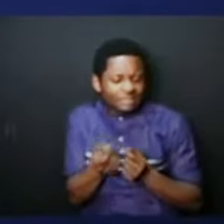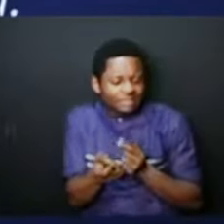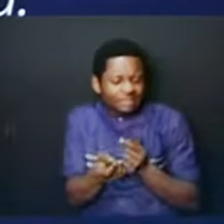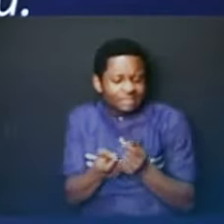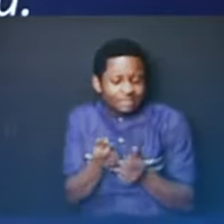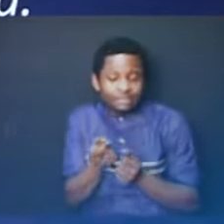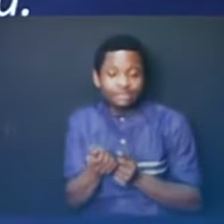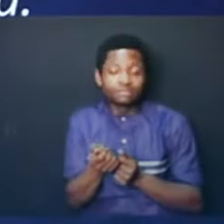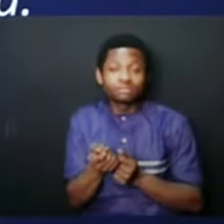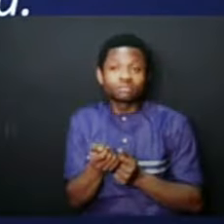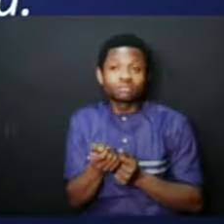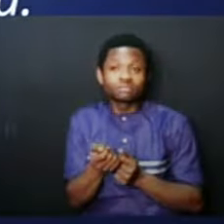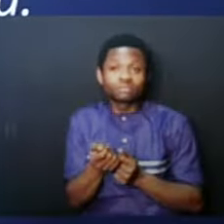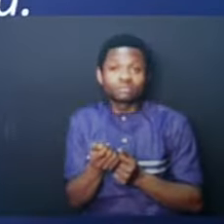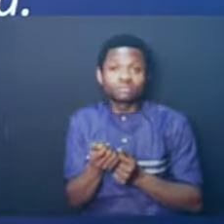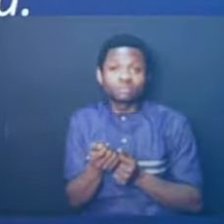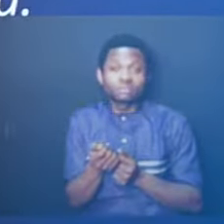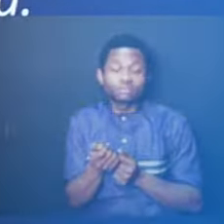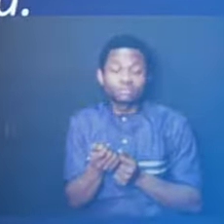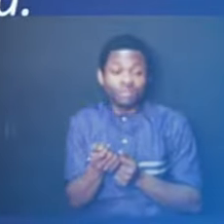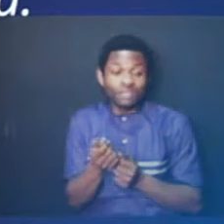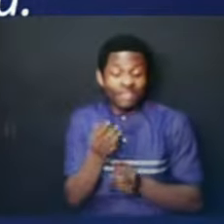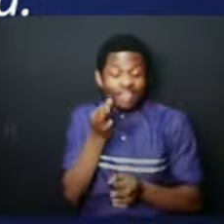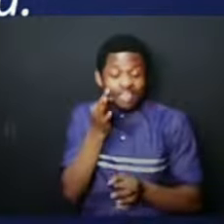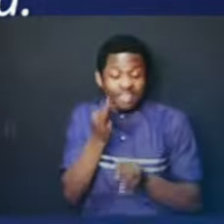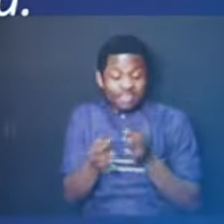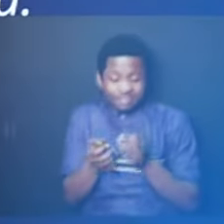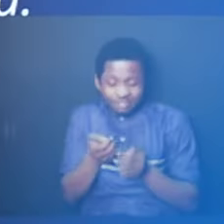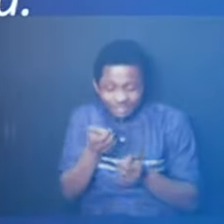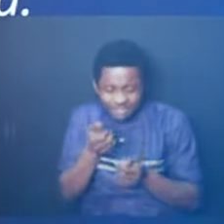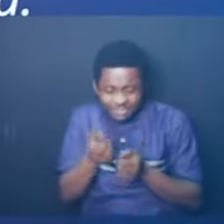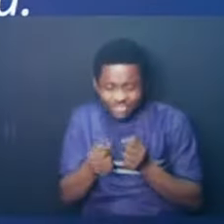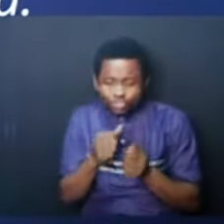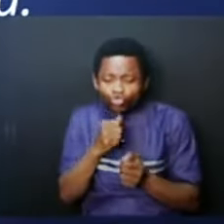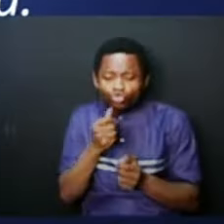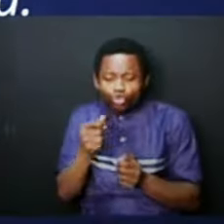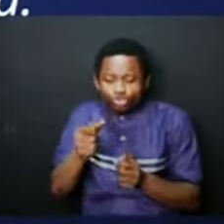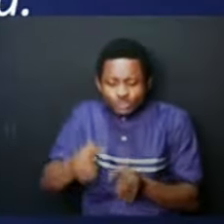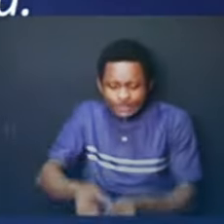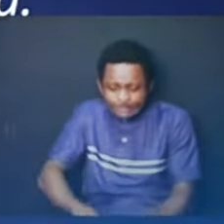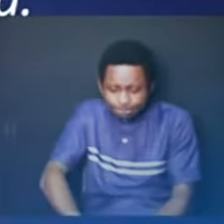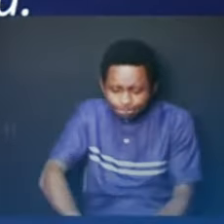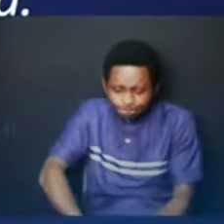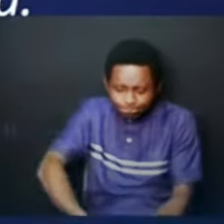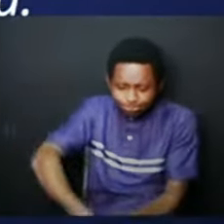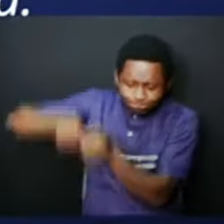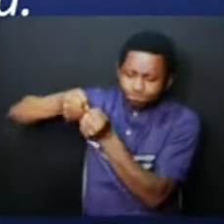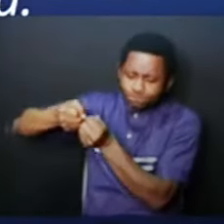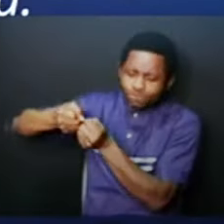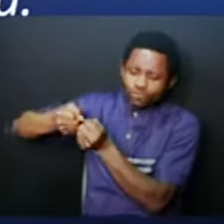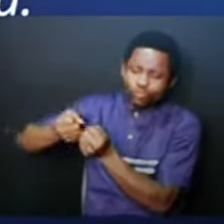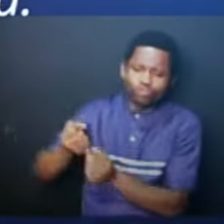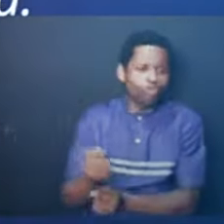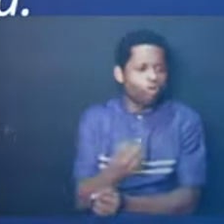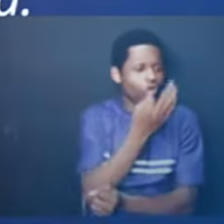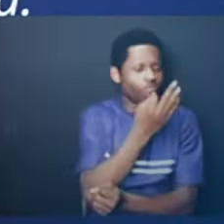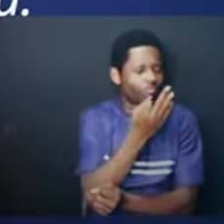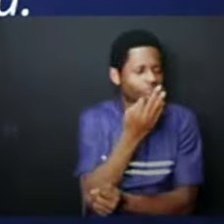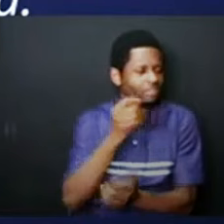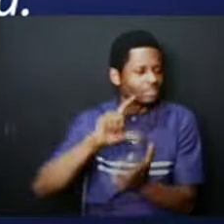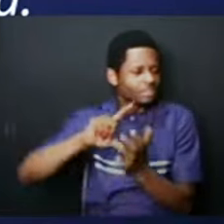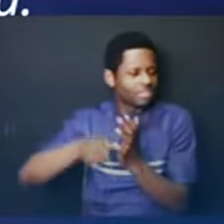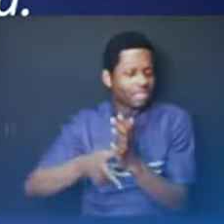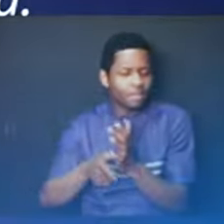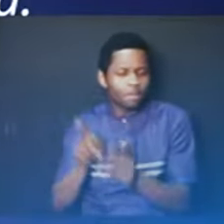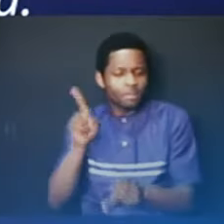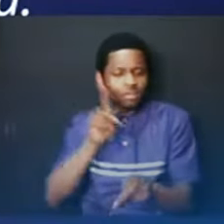Unless until the seed is uprooted, the emotions they display cannot be trusted.